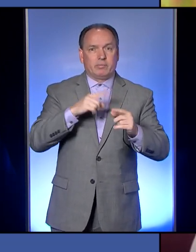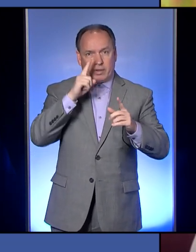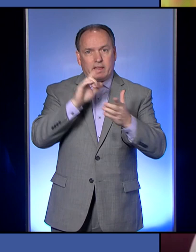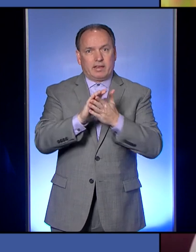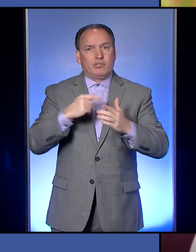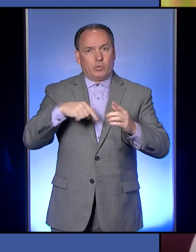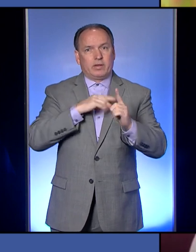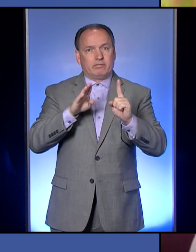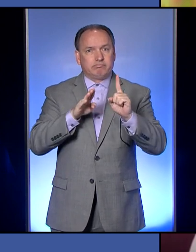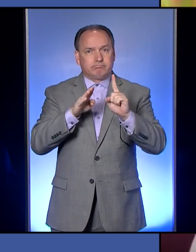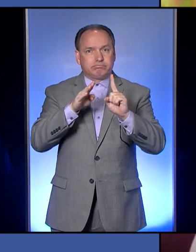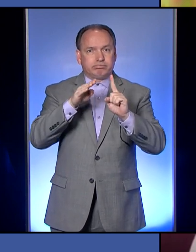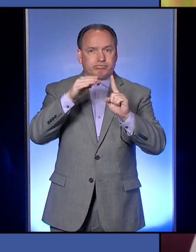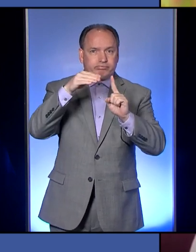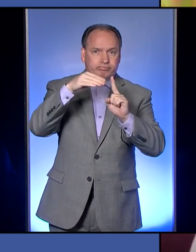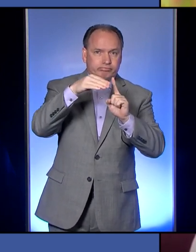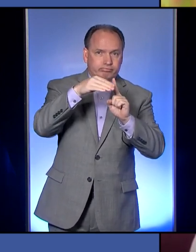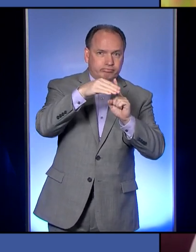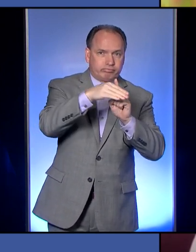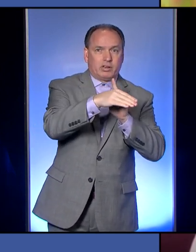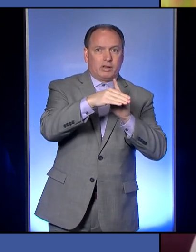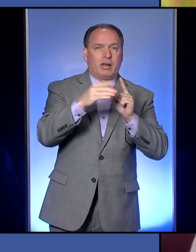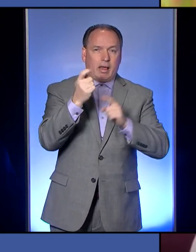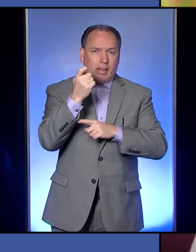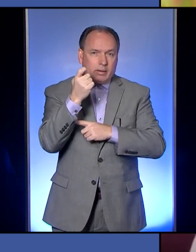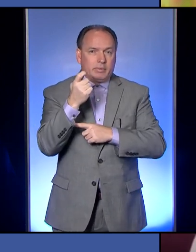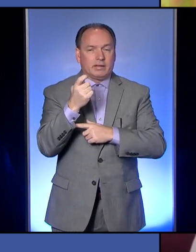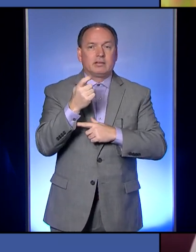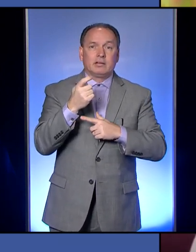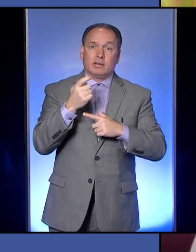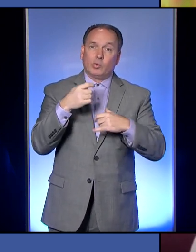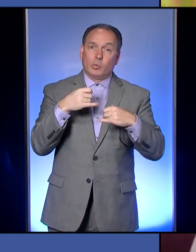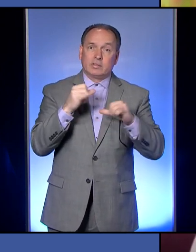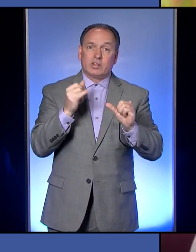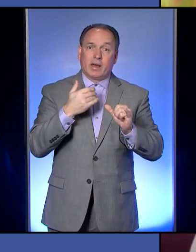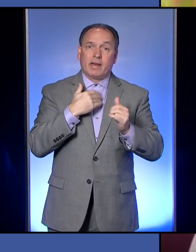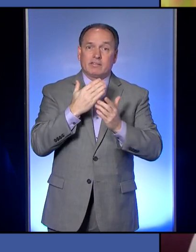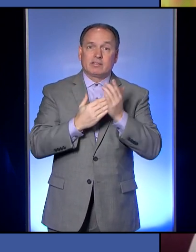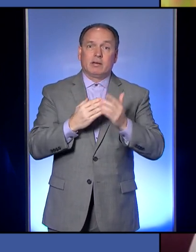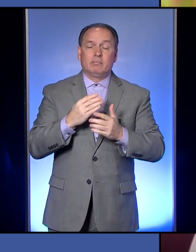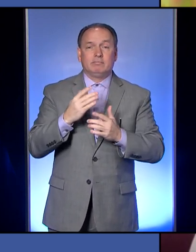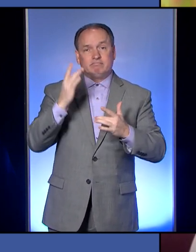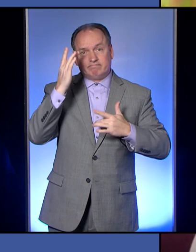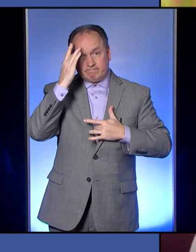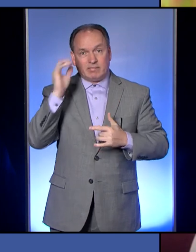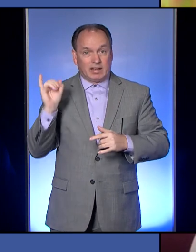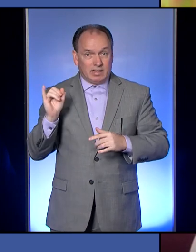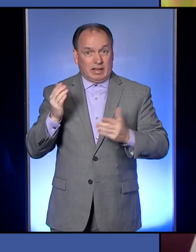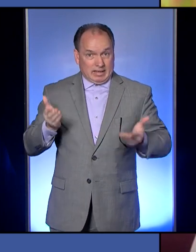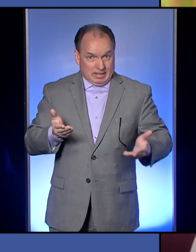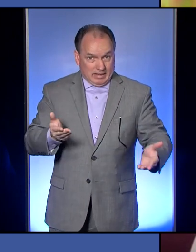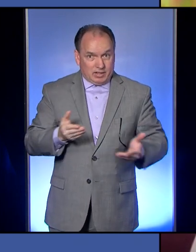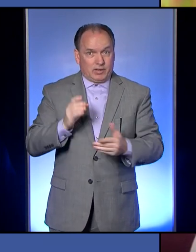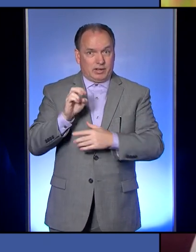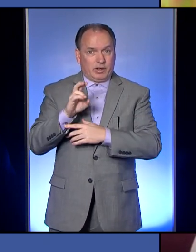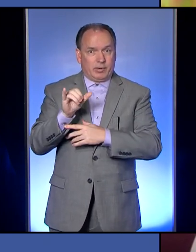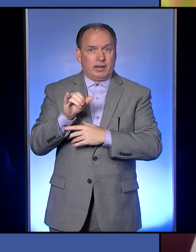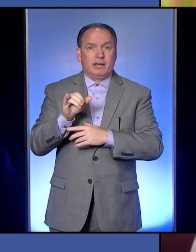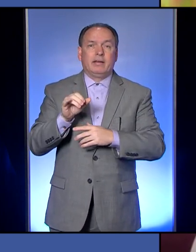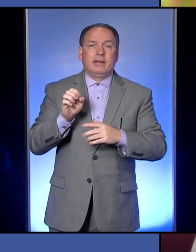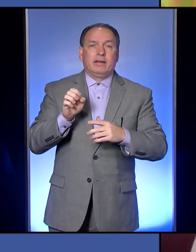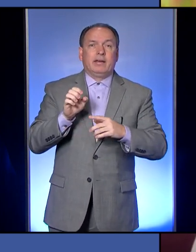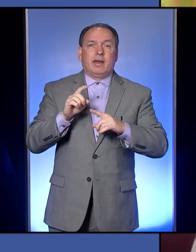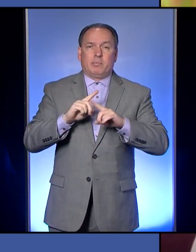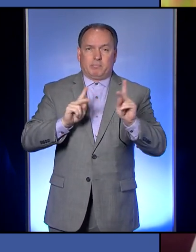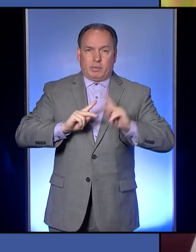little bit. While COVID-19 infections are here in our communities and the number of people seeking and